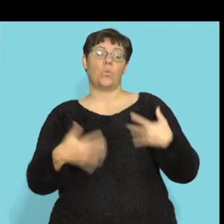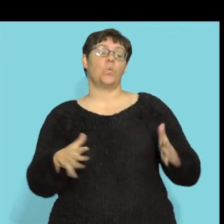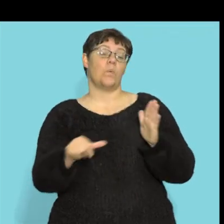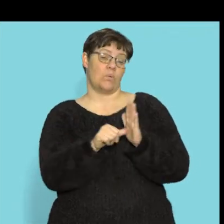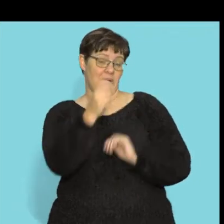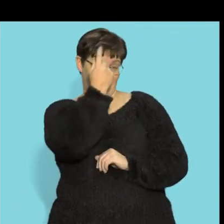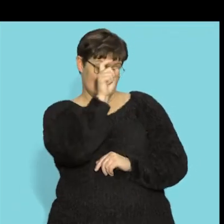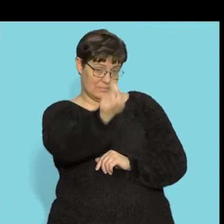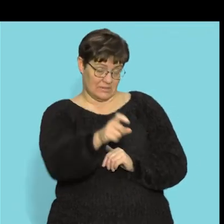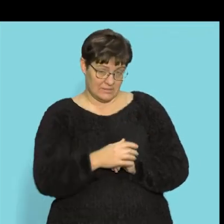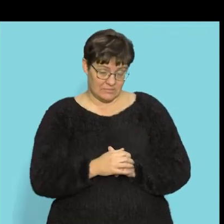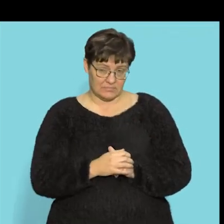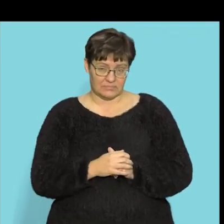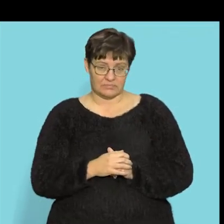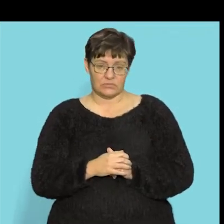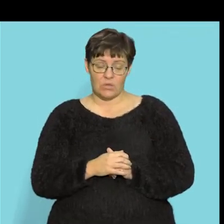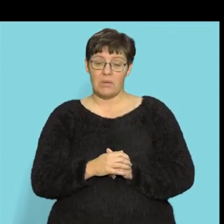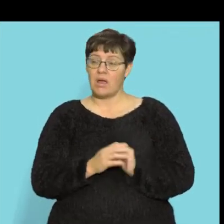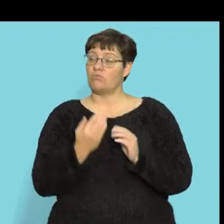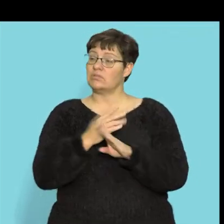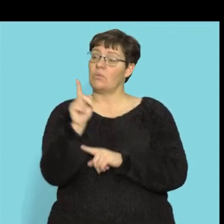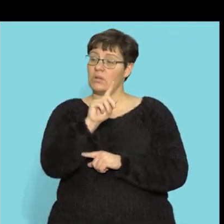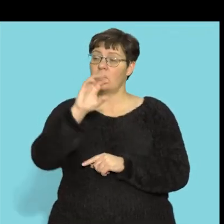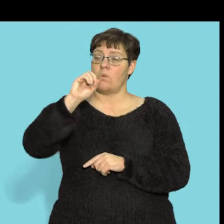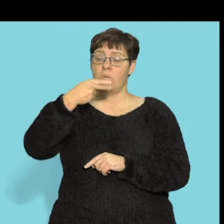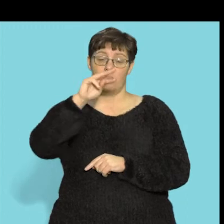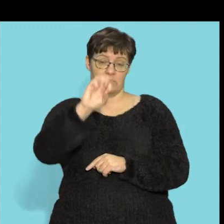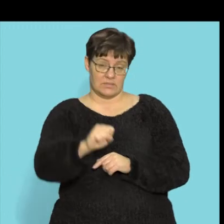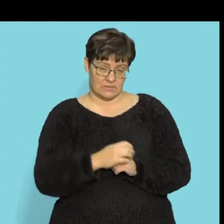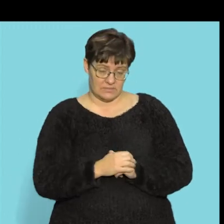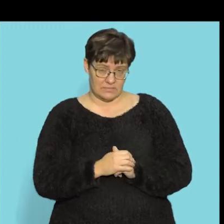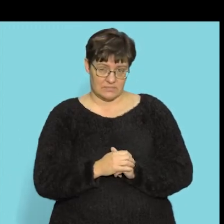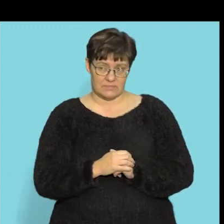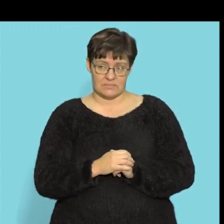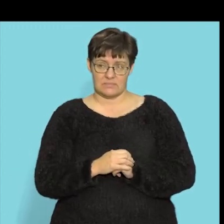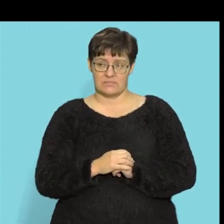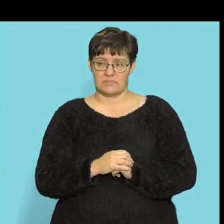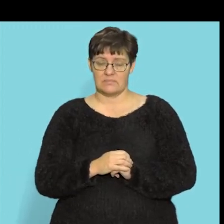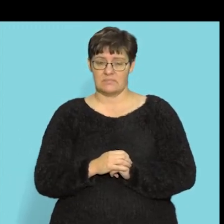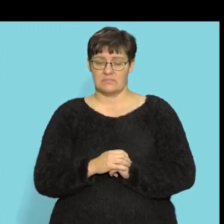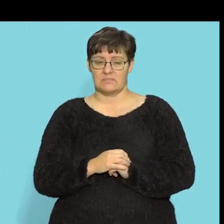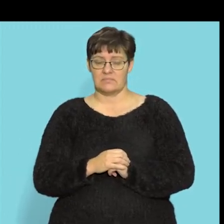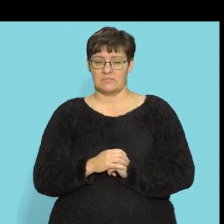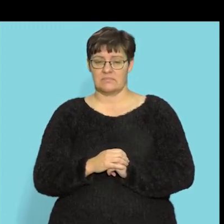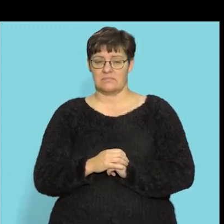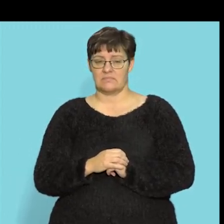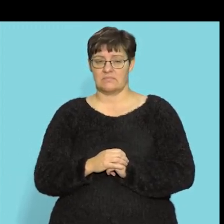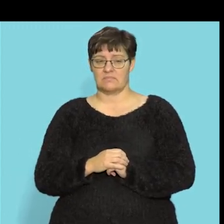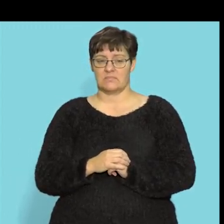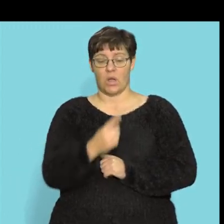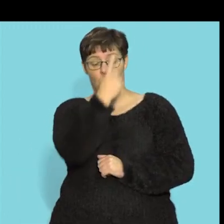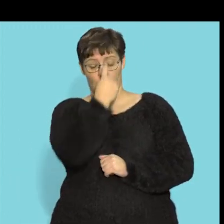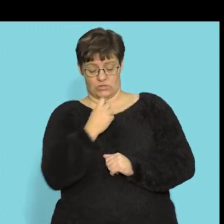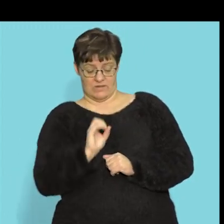important. So our resistance then is in ohms in that case, right? Okay, now the question that